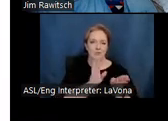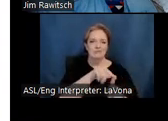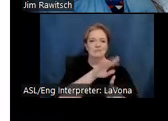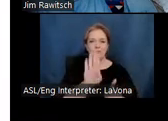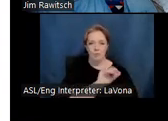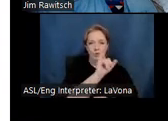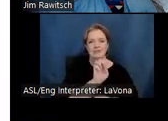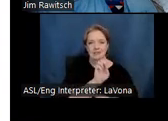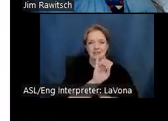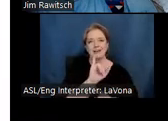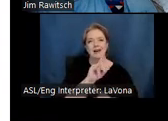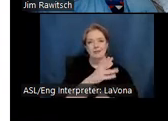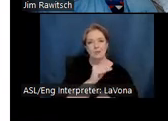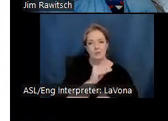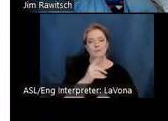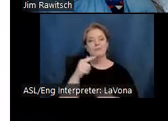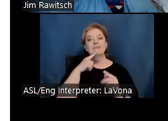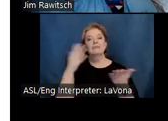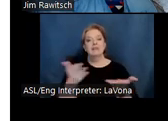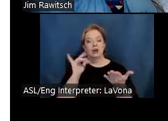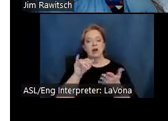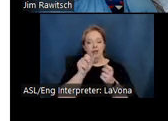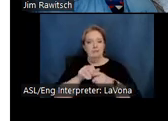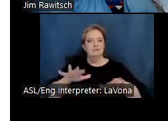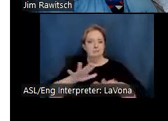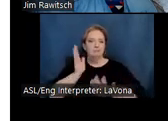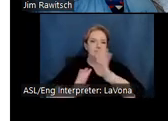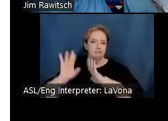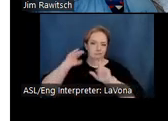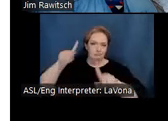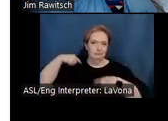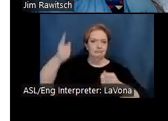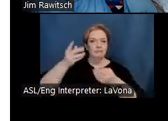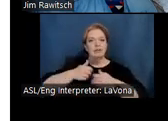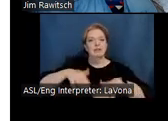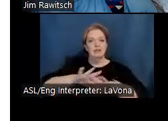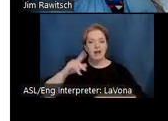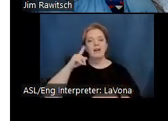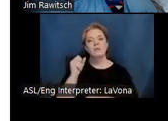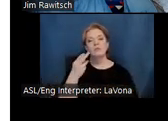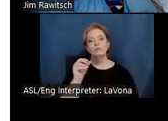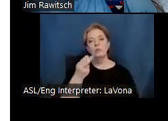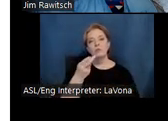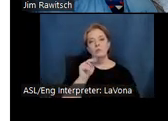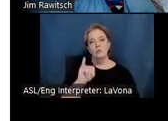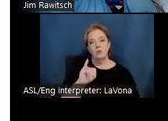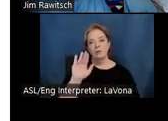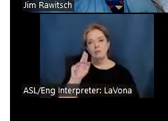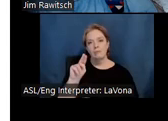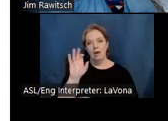which is located on the ancestral and unceded territory of the Shoshone, Bannock, and Northern Pai people.